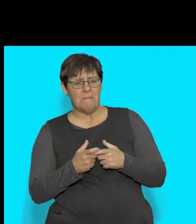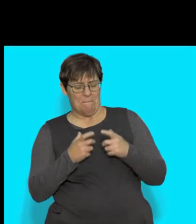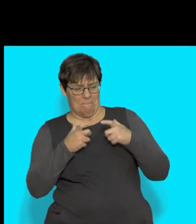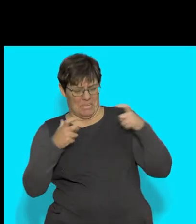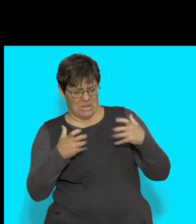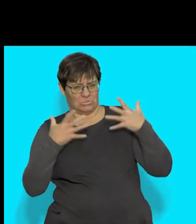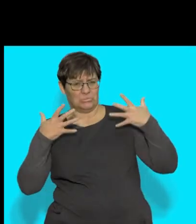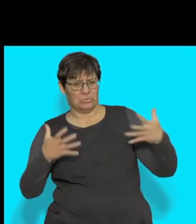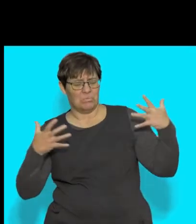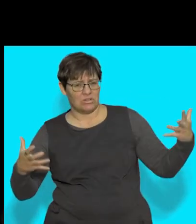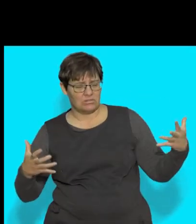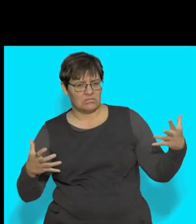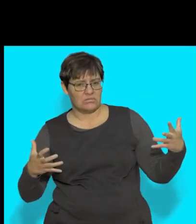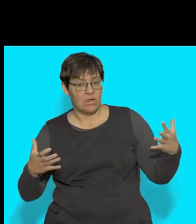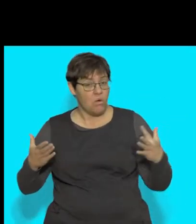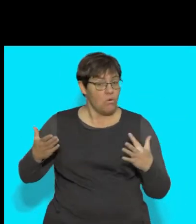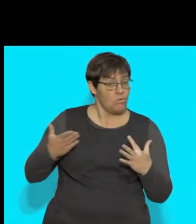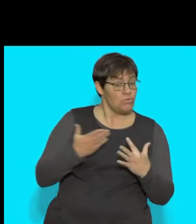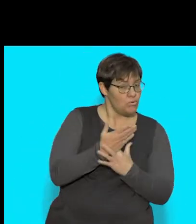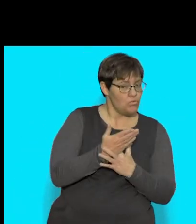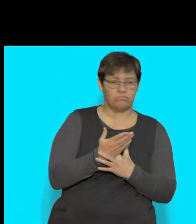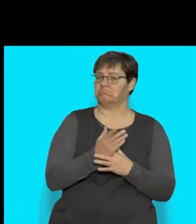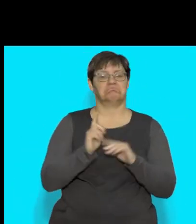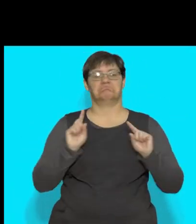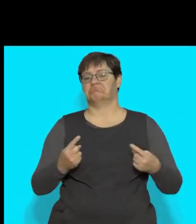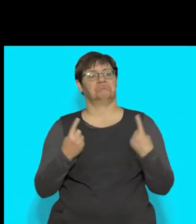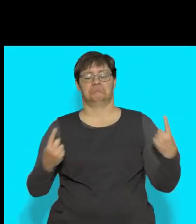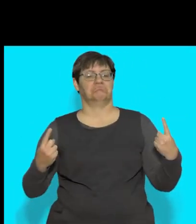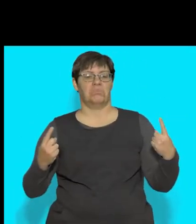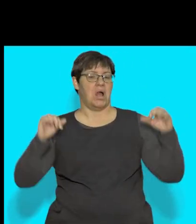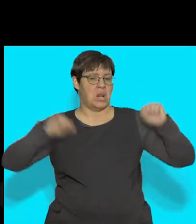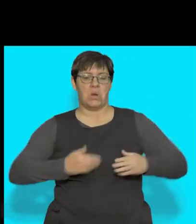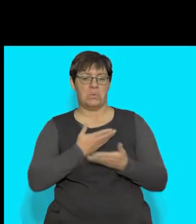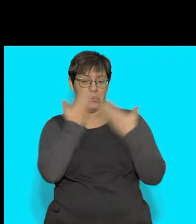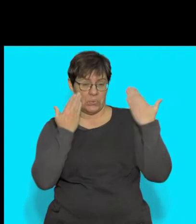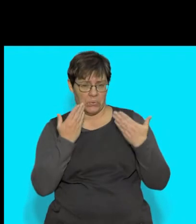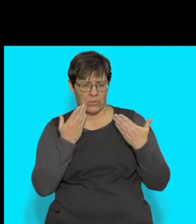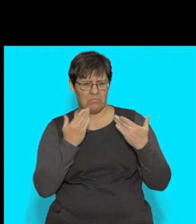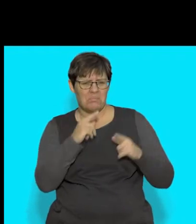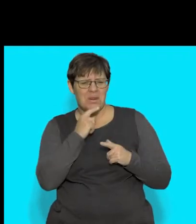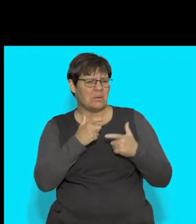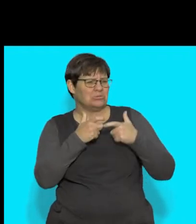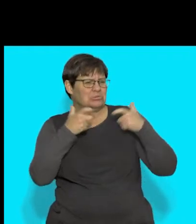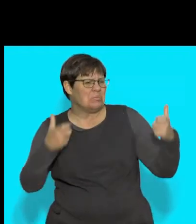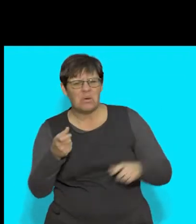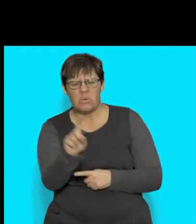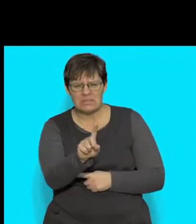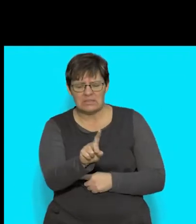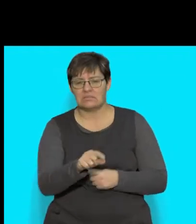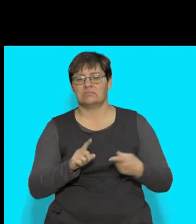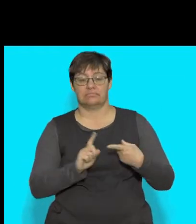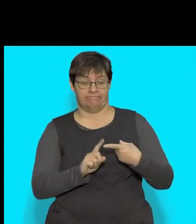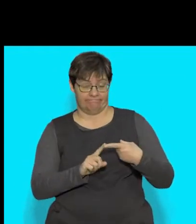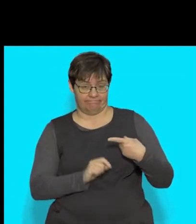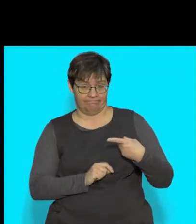through. Right? So if you are too large, you are not allowed to go through into the nephron. What